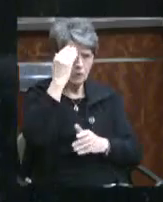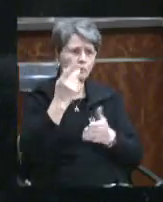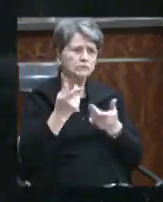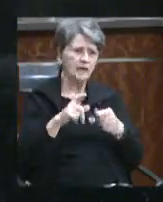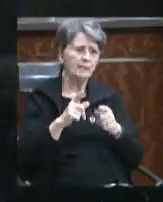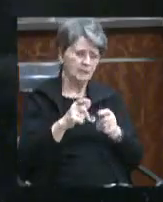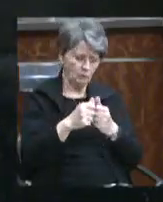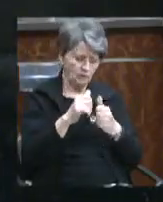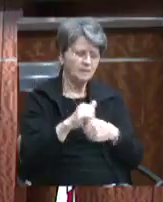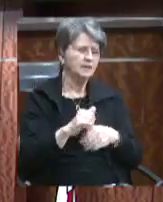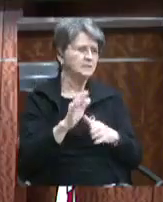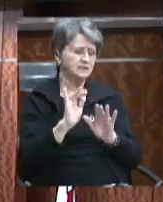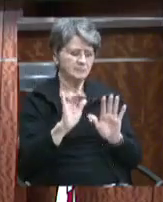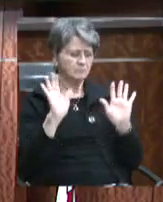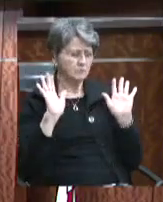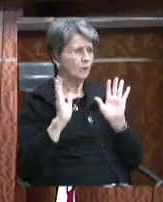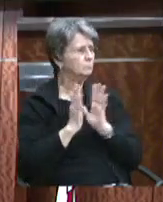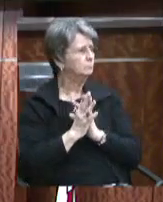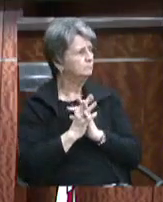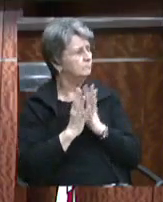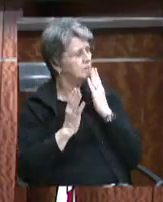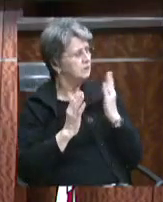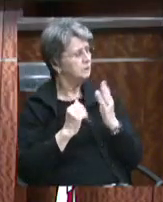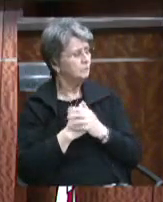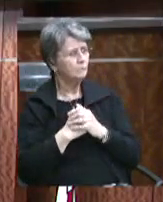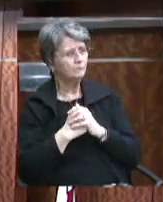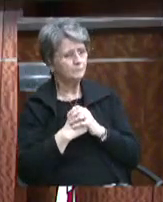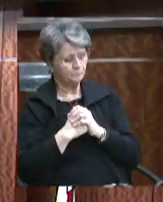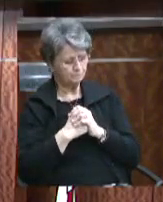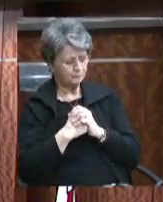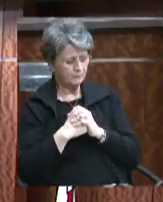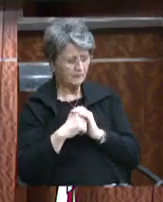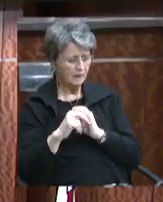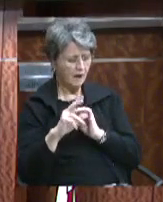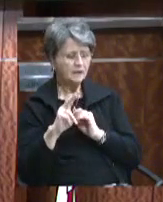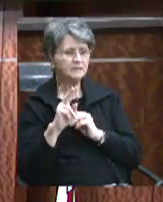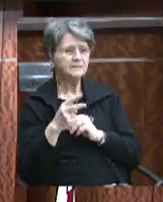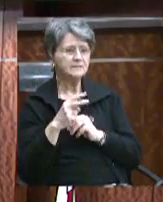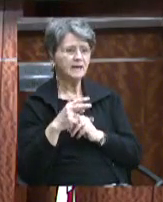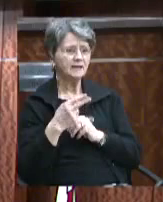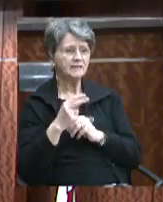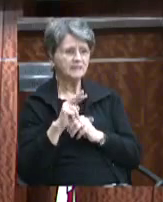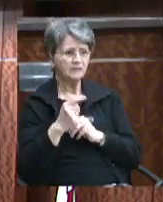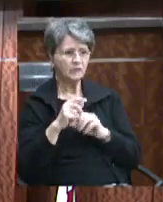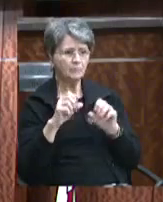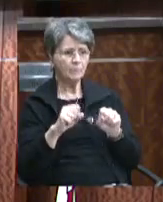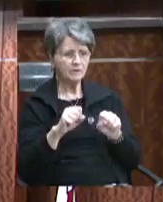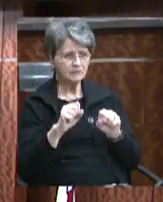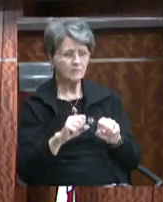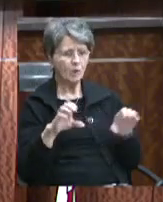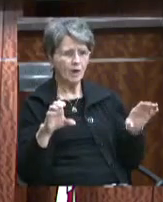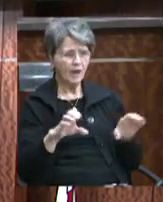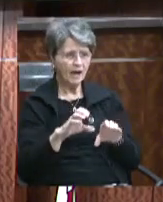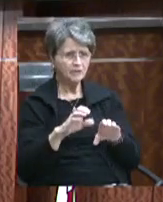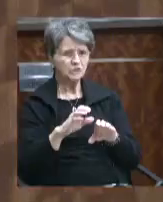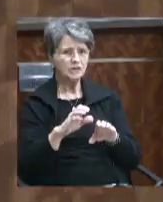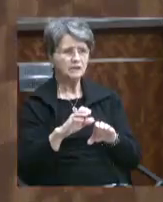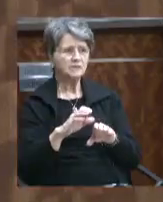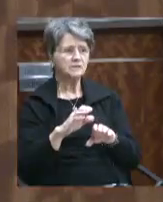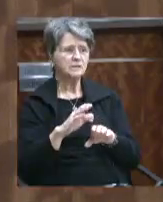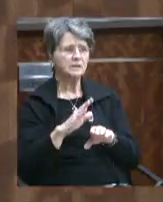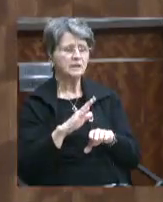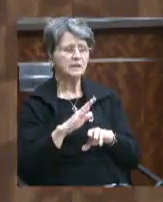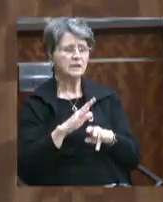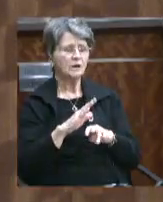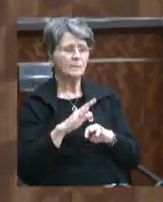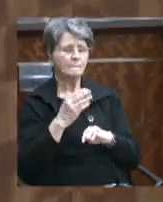here, Mr. President. So Thank you, Mayor. The second public hearing with possible action will be at the Mayor and City